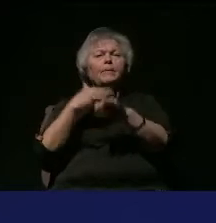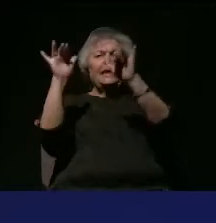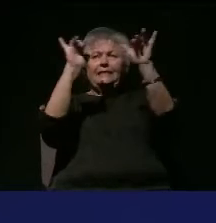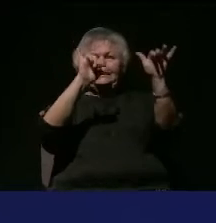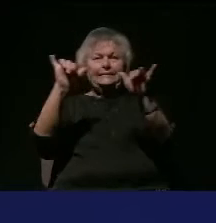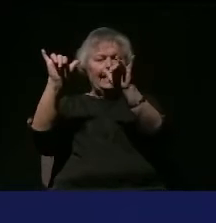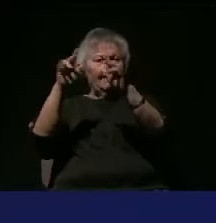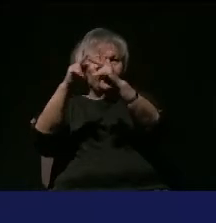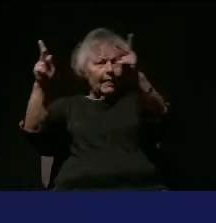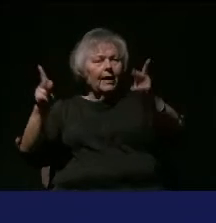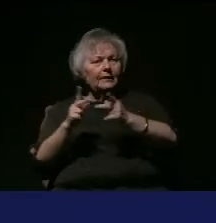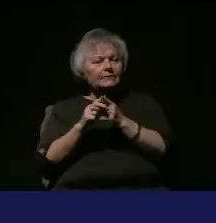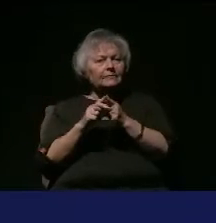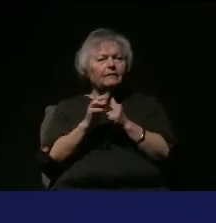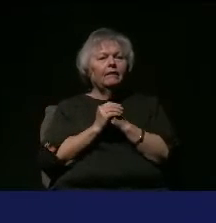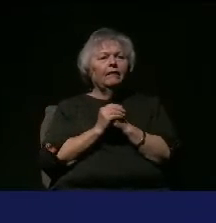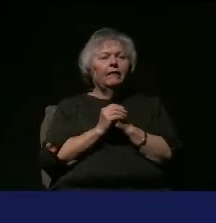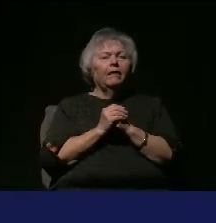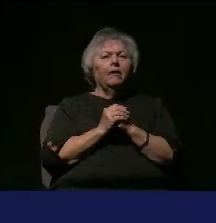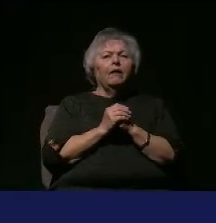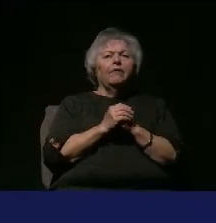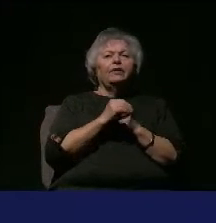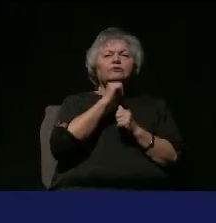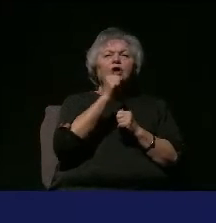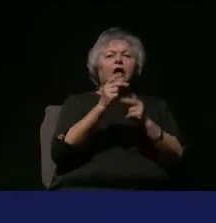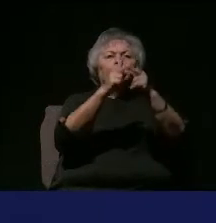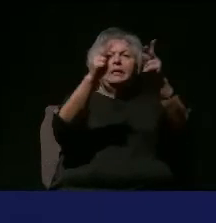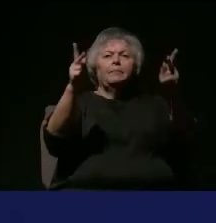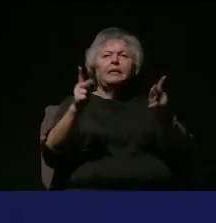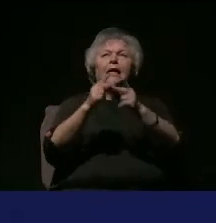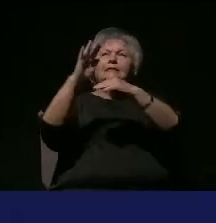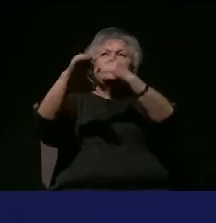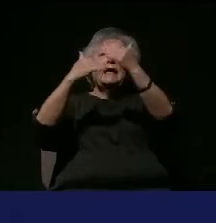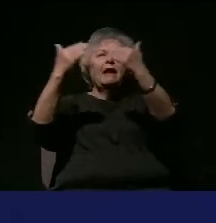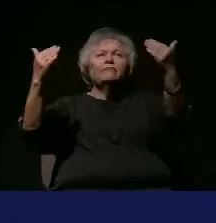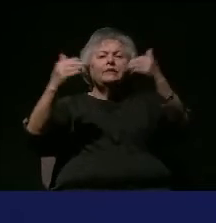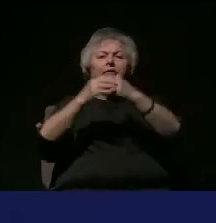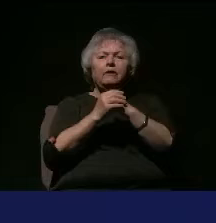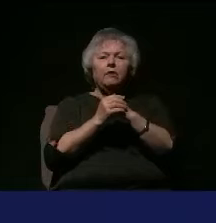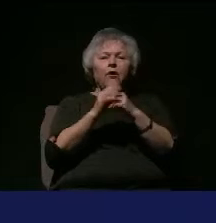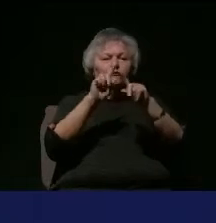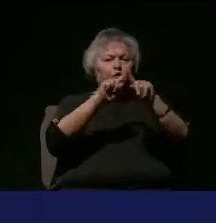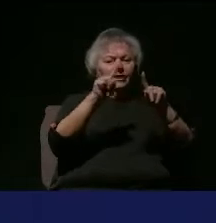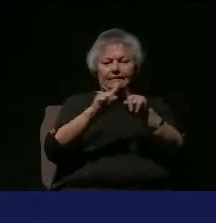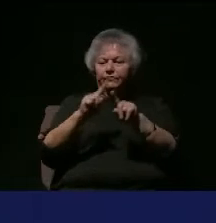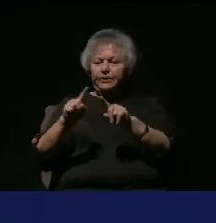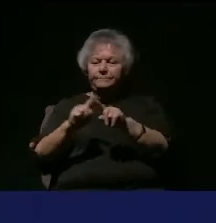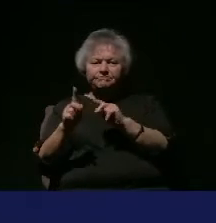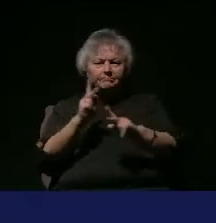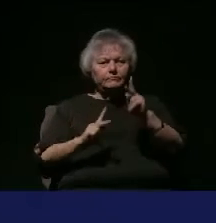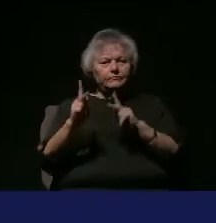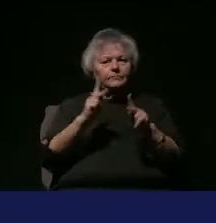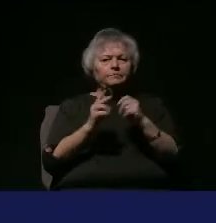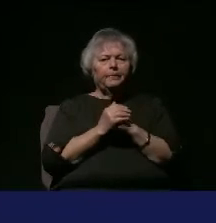super saints and a heaven for people that just barely get in. We're all going to get in the same way, through the blood, the forgiveness, the